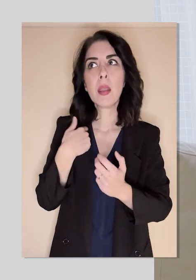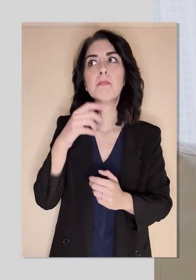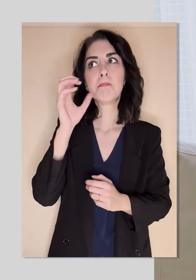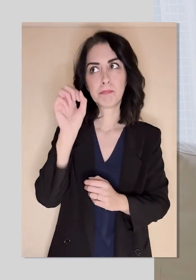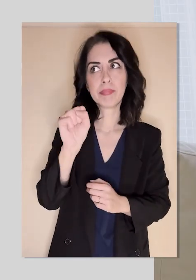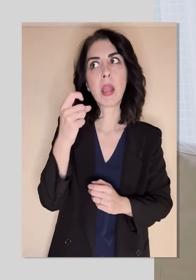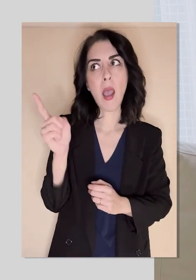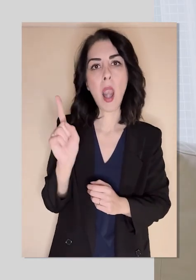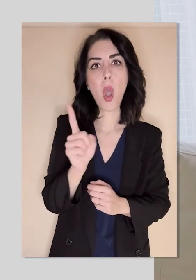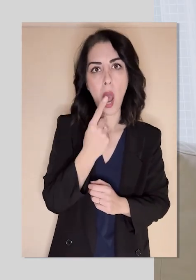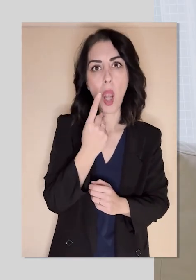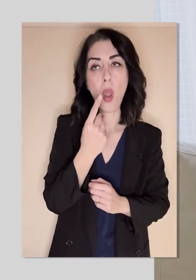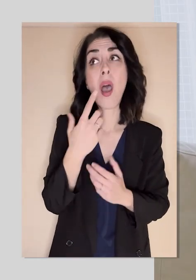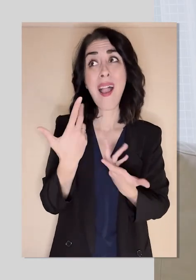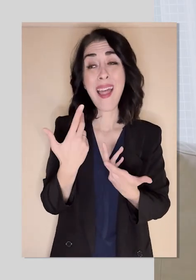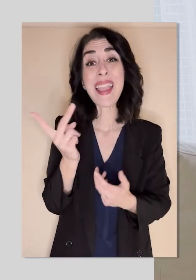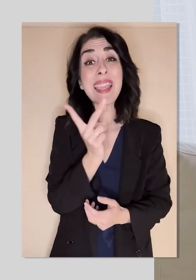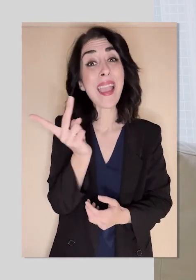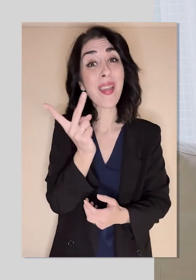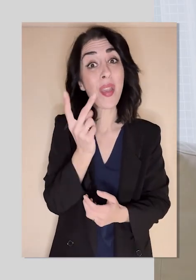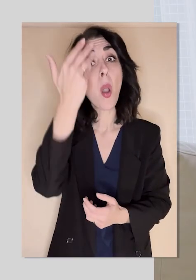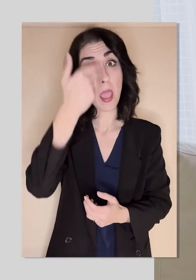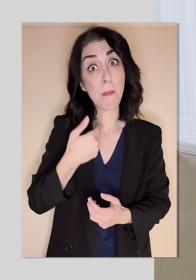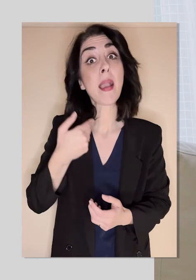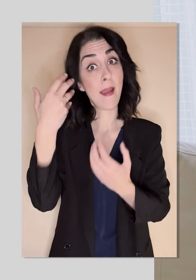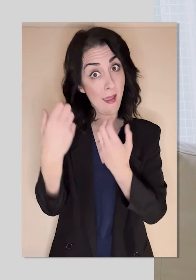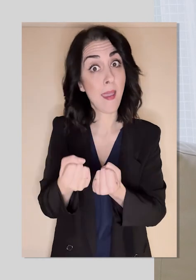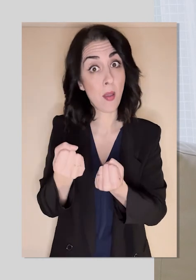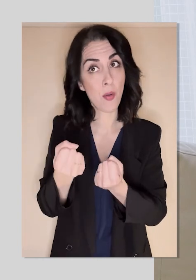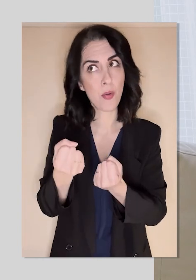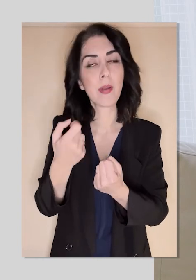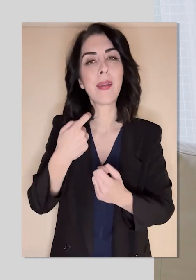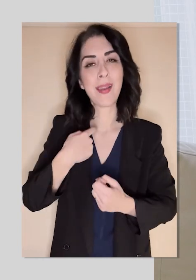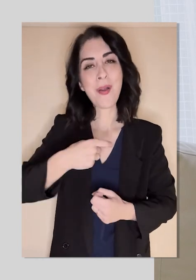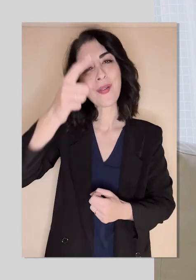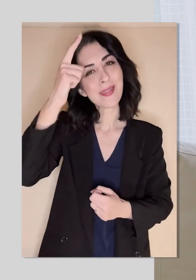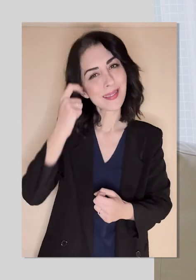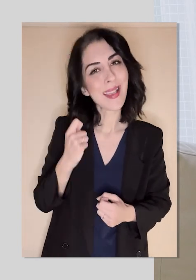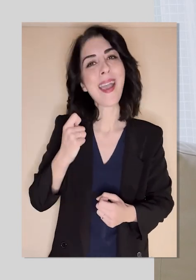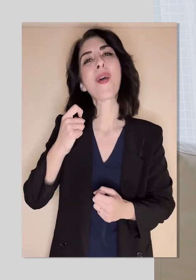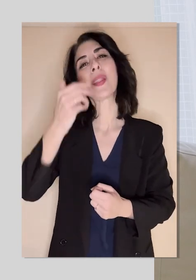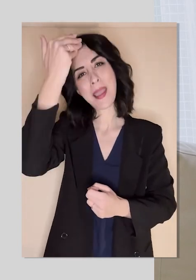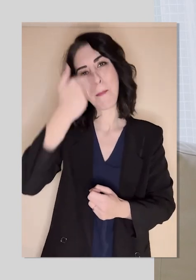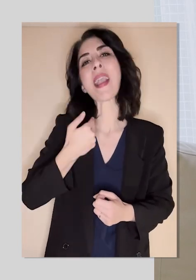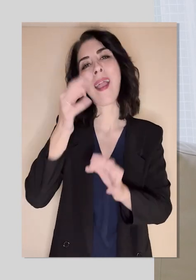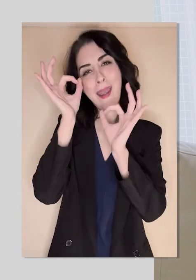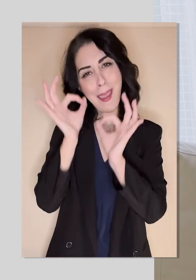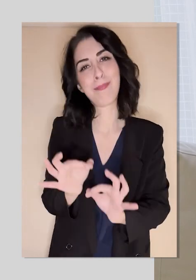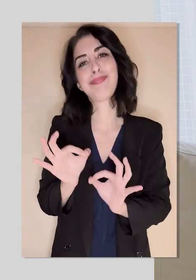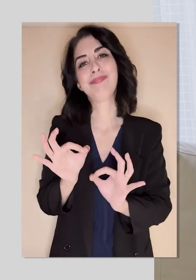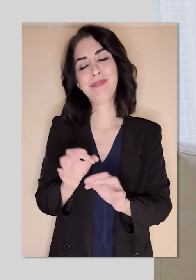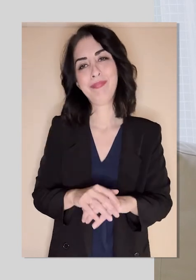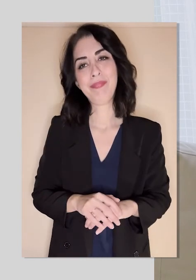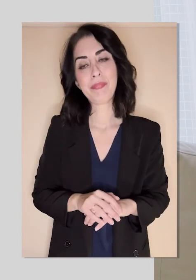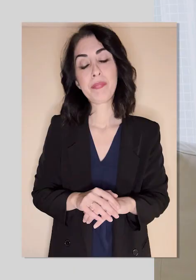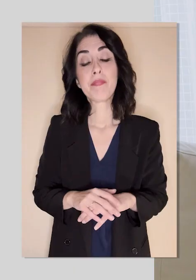both qualified for a migraine diagnosis, I would feel even more comfortable that it was migraine. But I